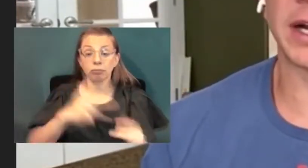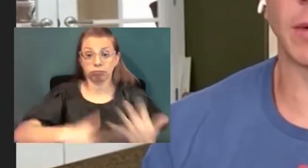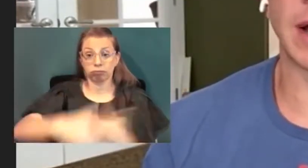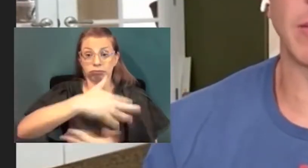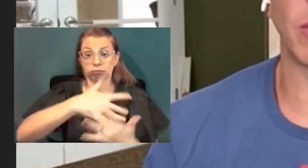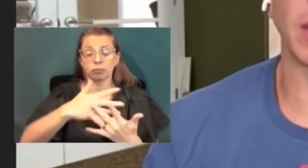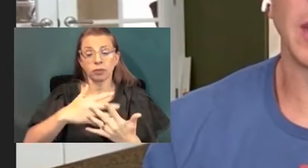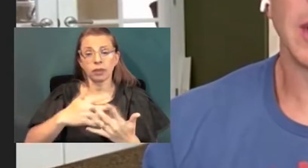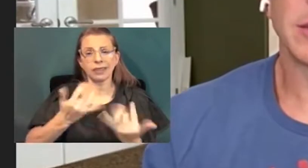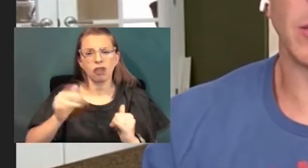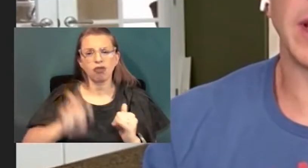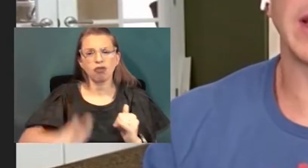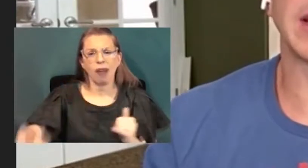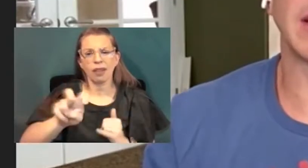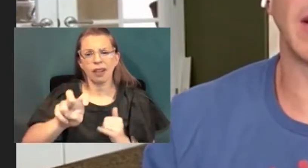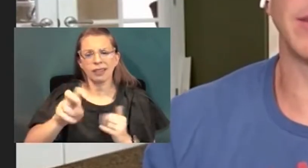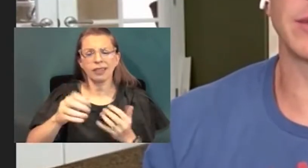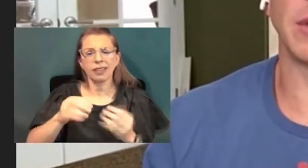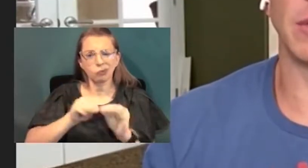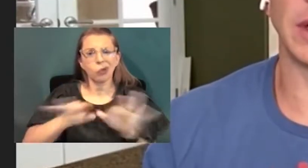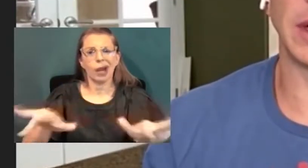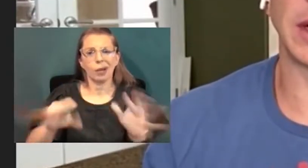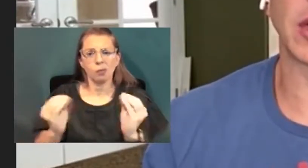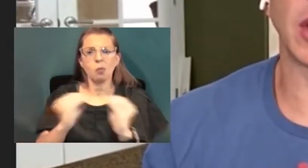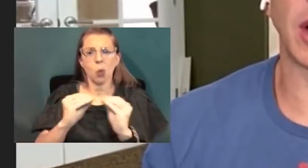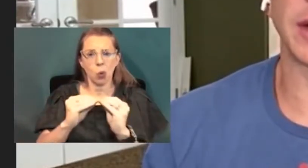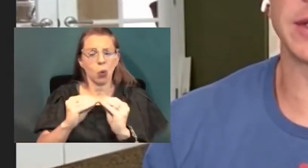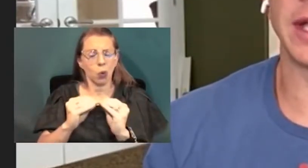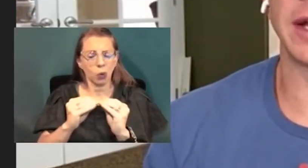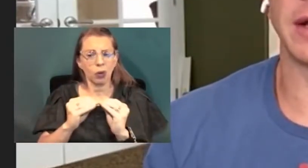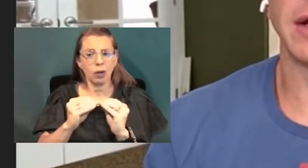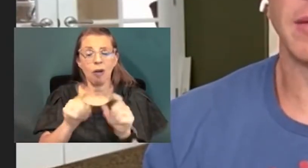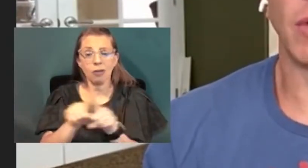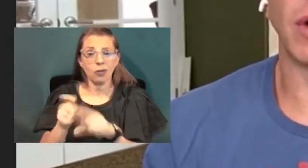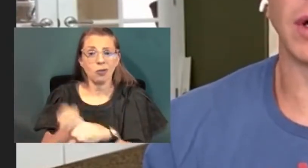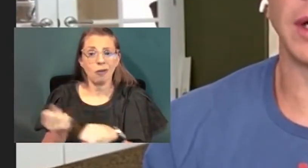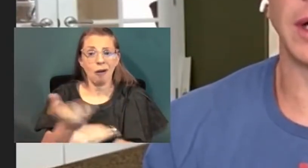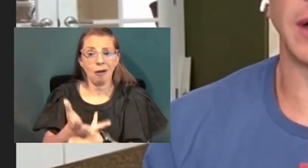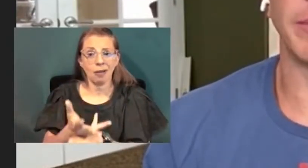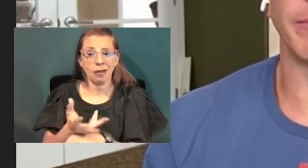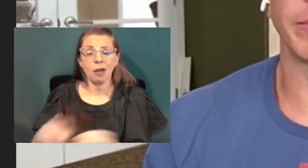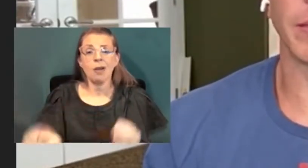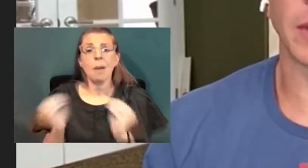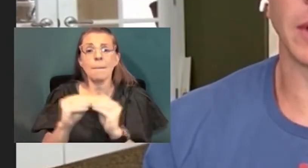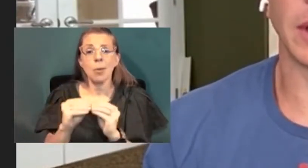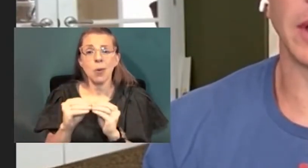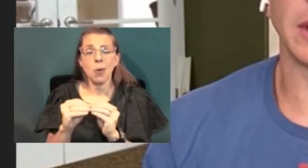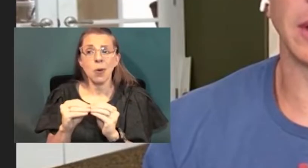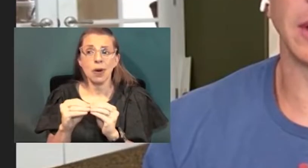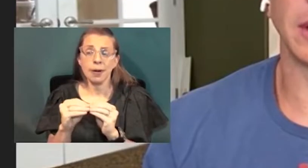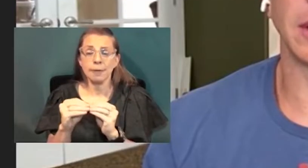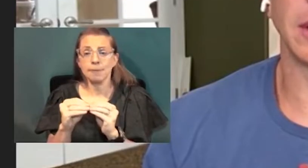they're spreading around more. So it can also cause then more